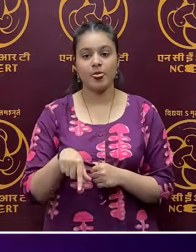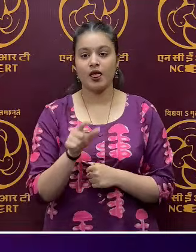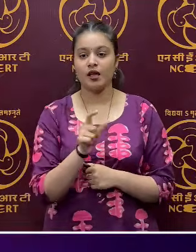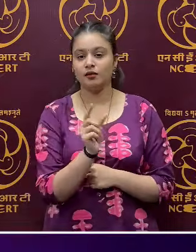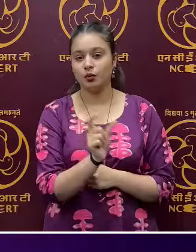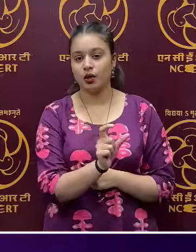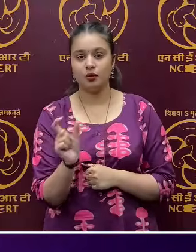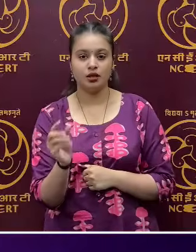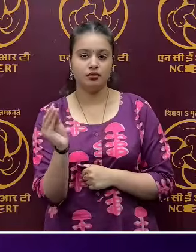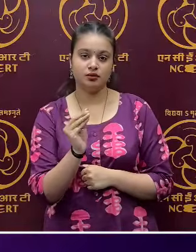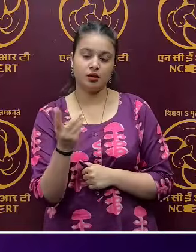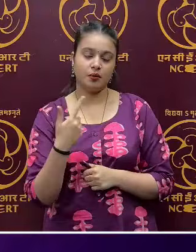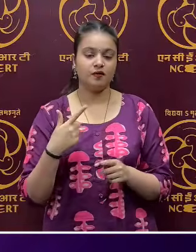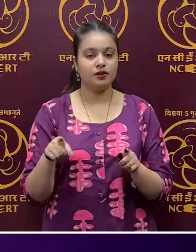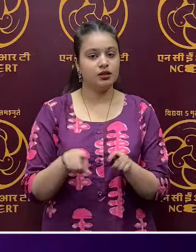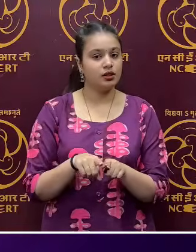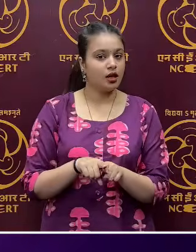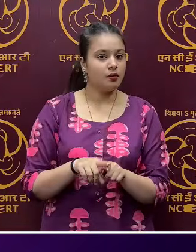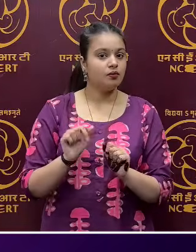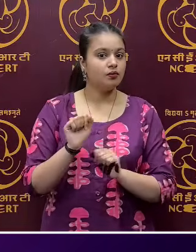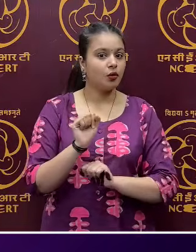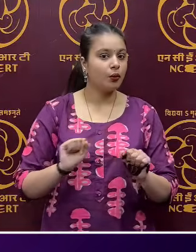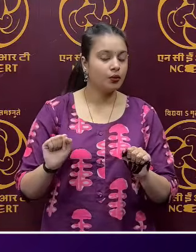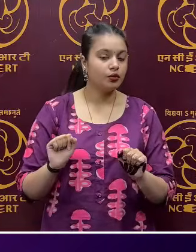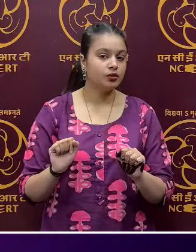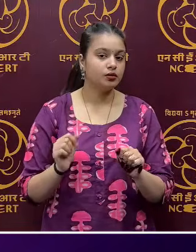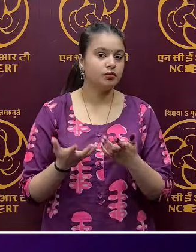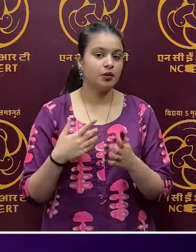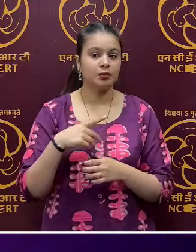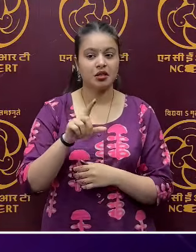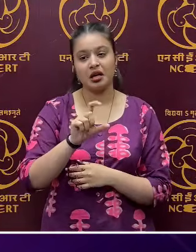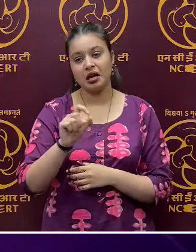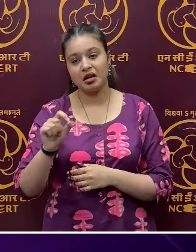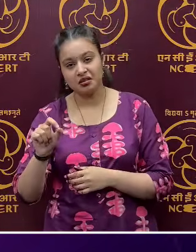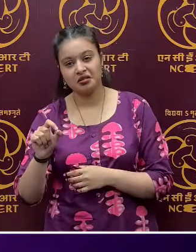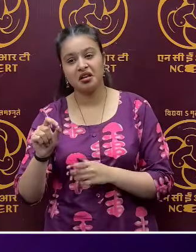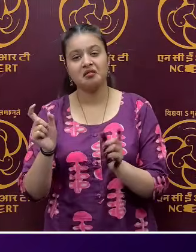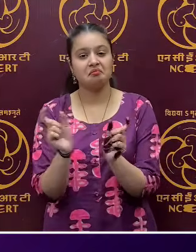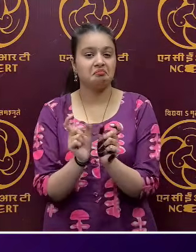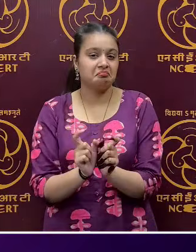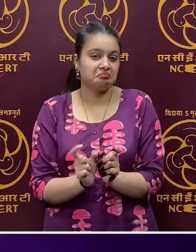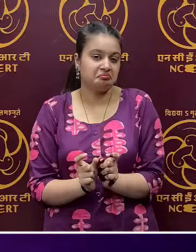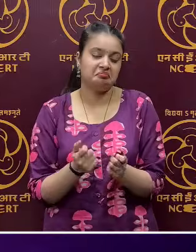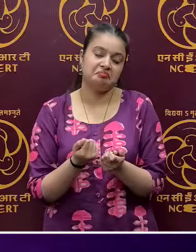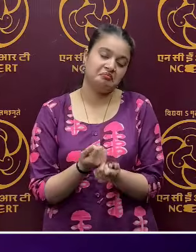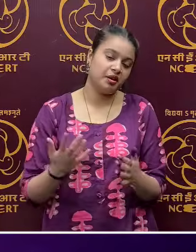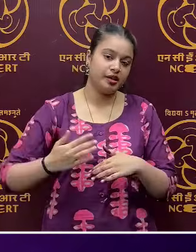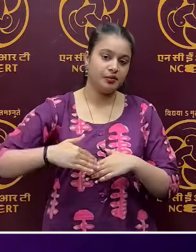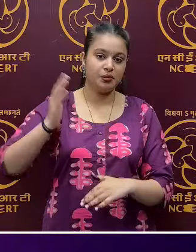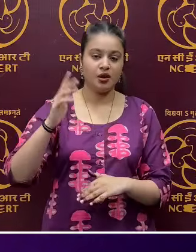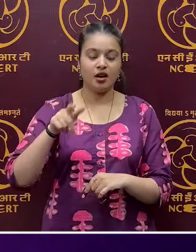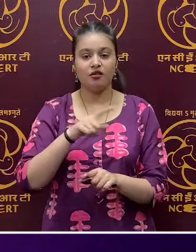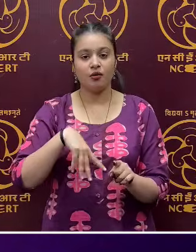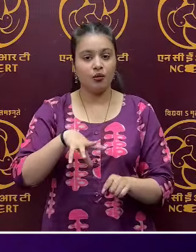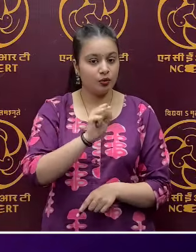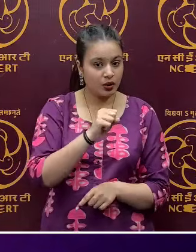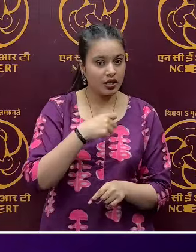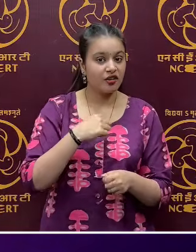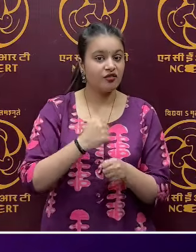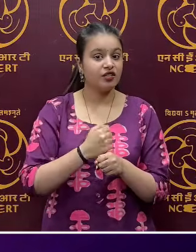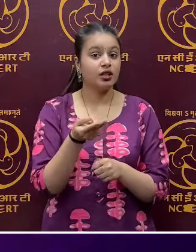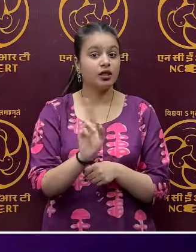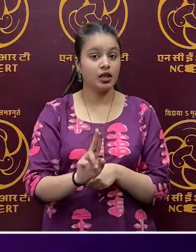some words, and similarly there are about 100 such combinations. Wow. You have to find out through a proper grammar book